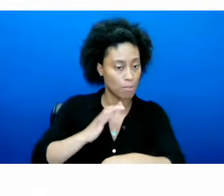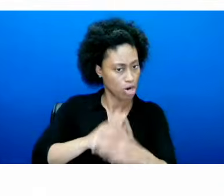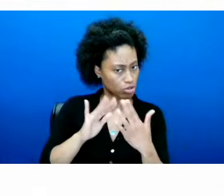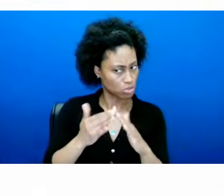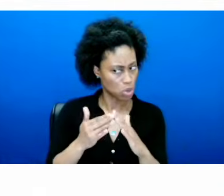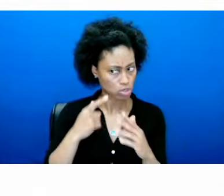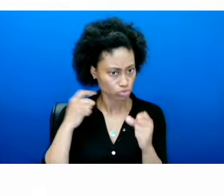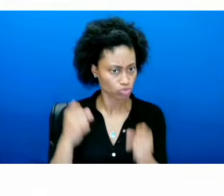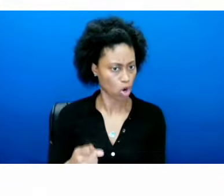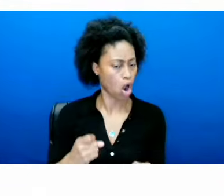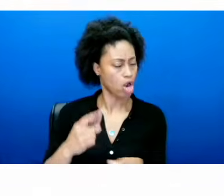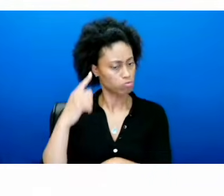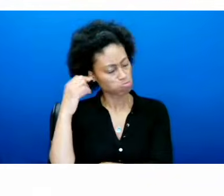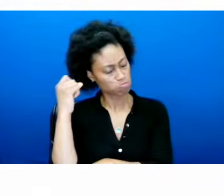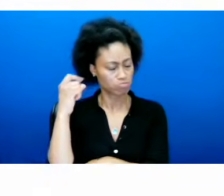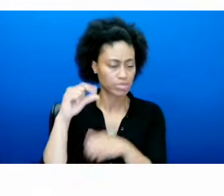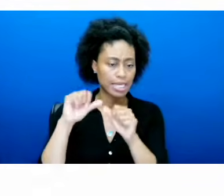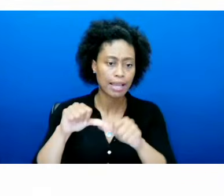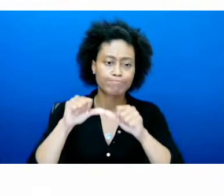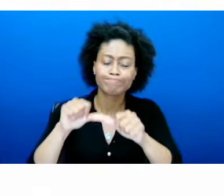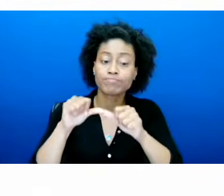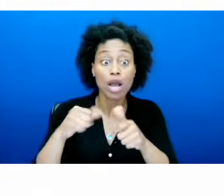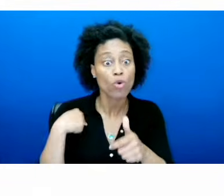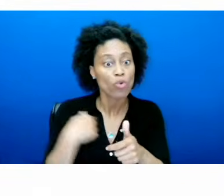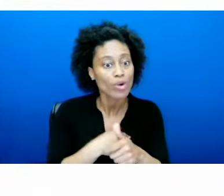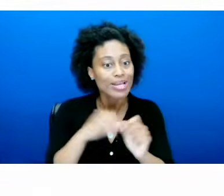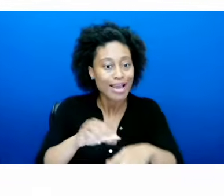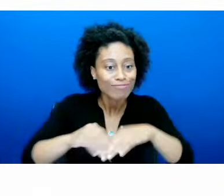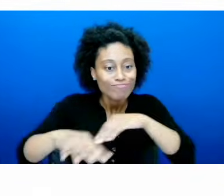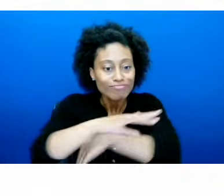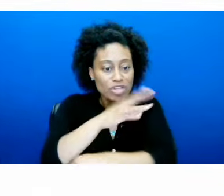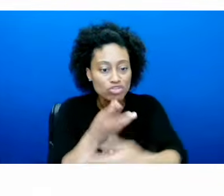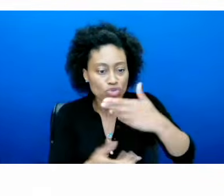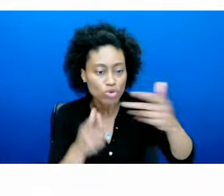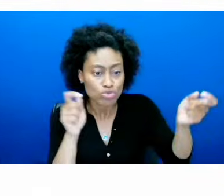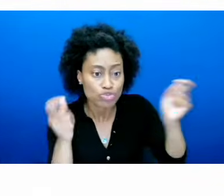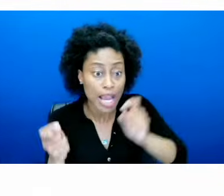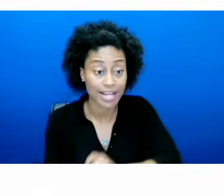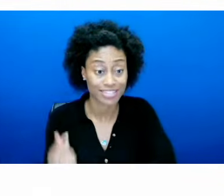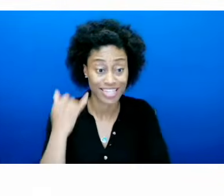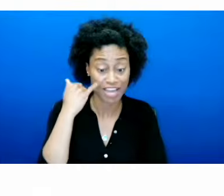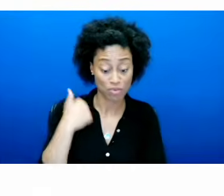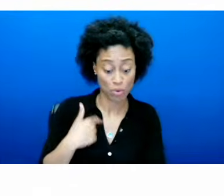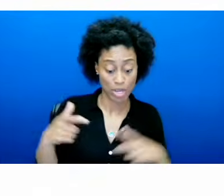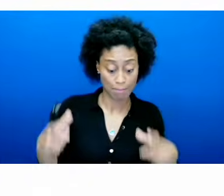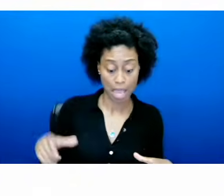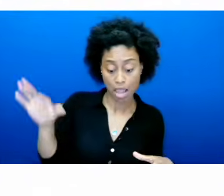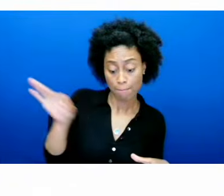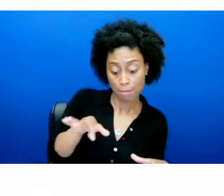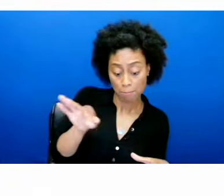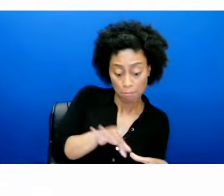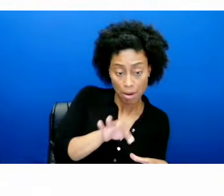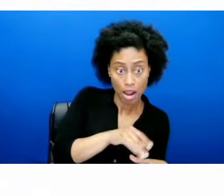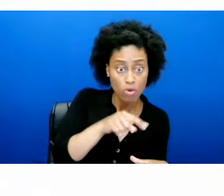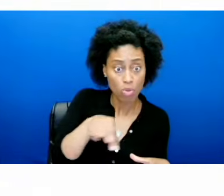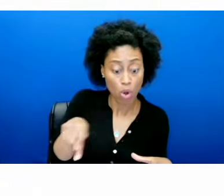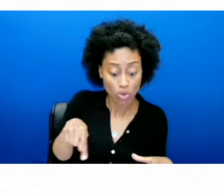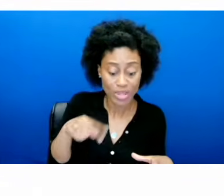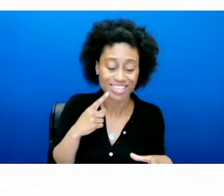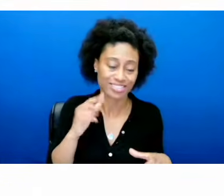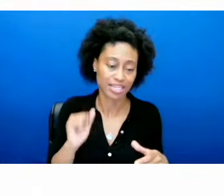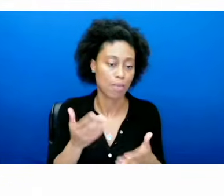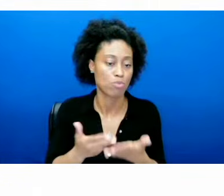we can also be agents of social change when it comes down to what we put on our plate and the choices we make every day. So if